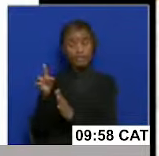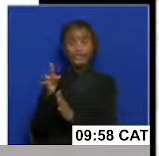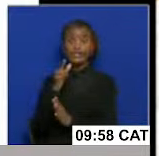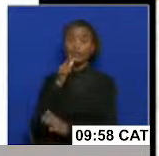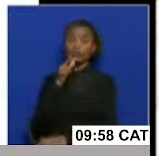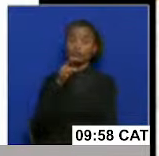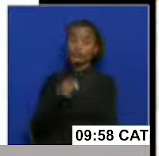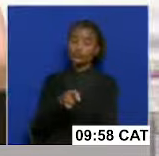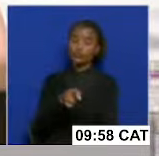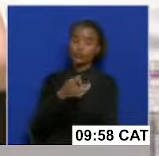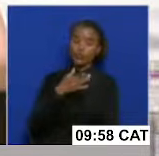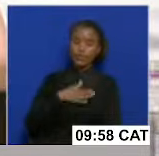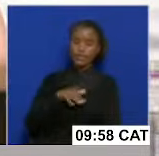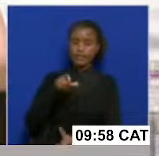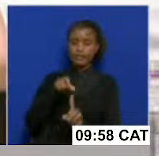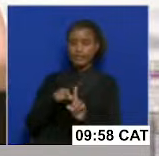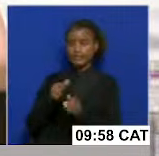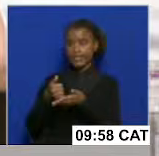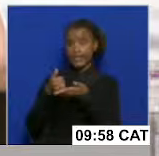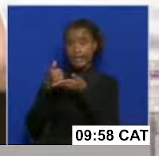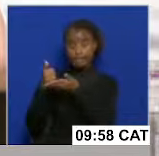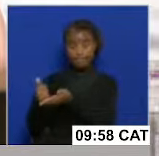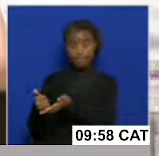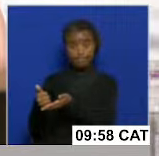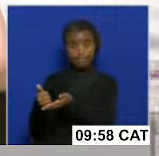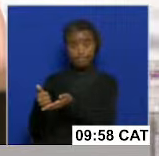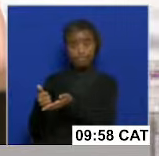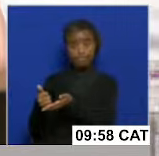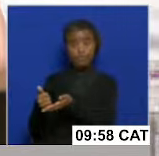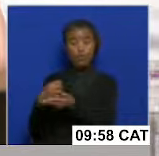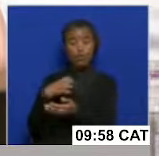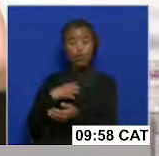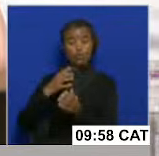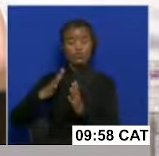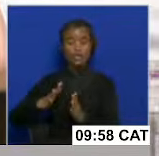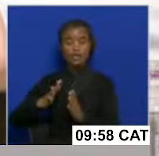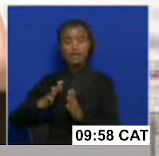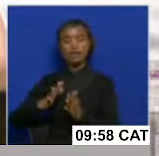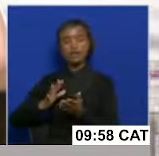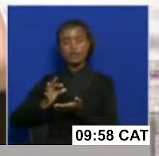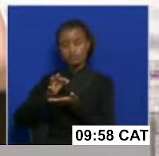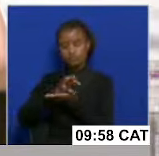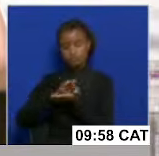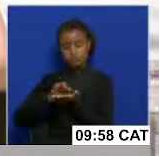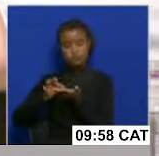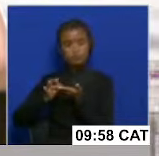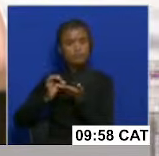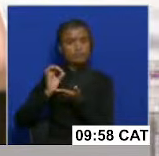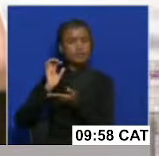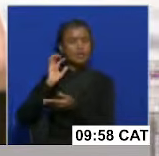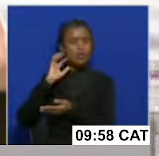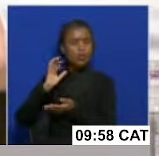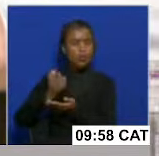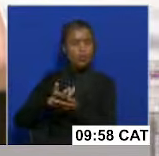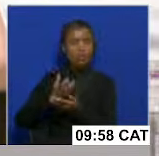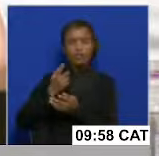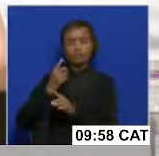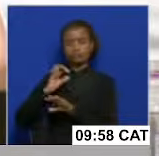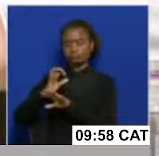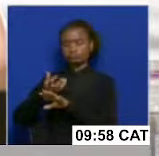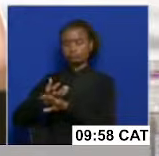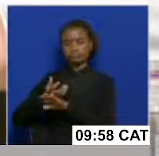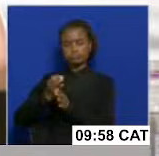the owner, what did you understand get the stones to mean? How did the informer expect a person to get those